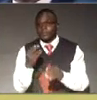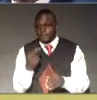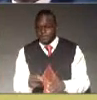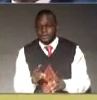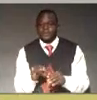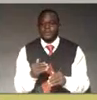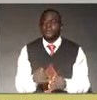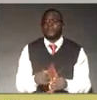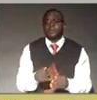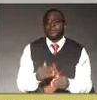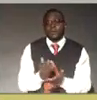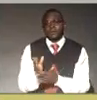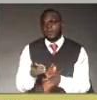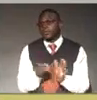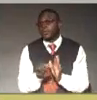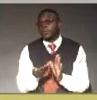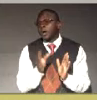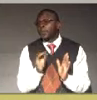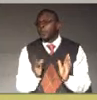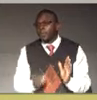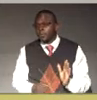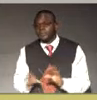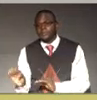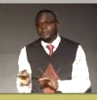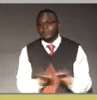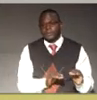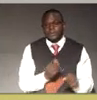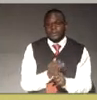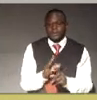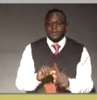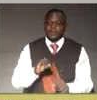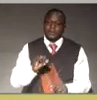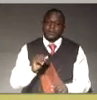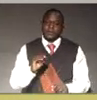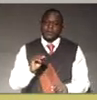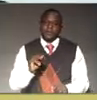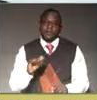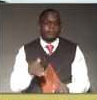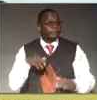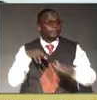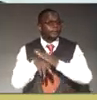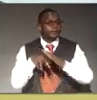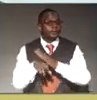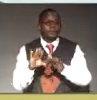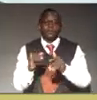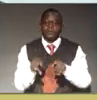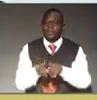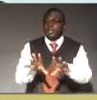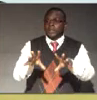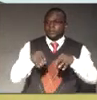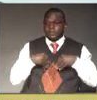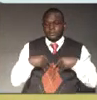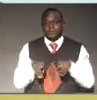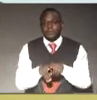Primrose's attention that with no documentation, the transfer transactions with Jakwavamuno were a fraud. Primrose accepted that